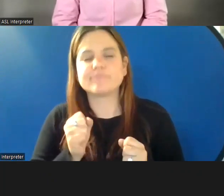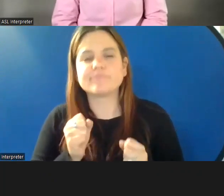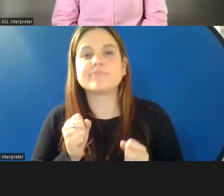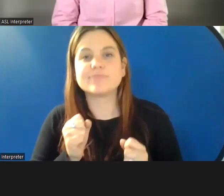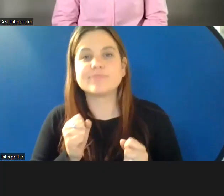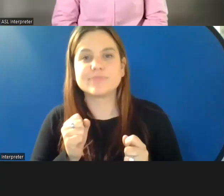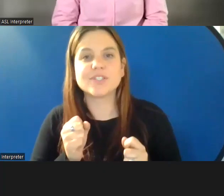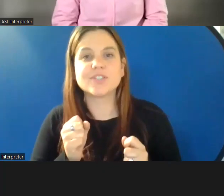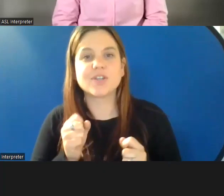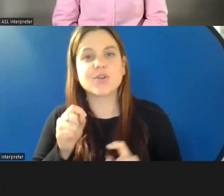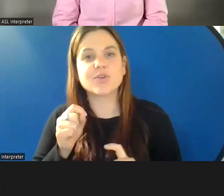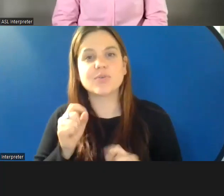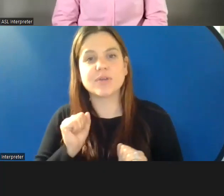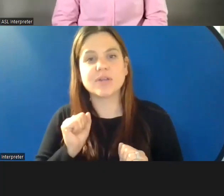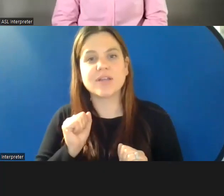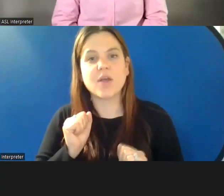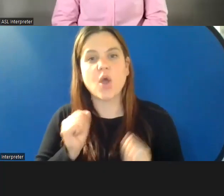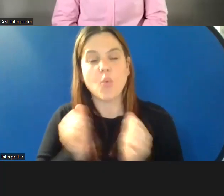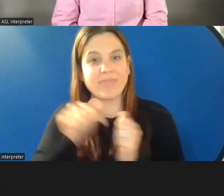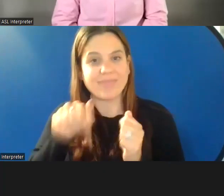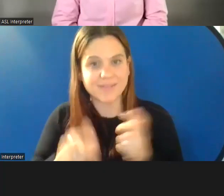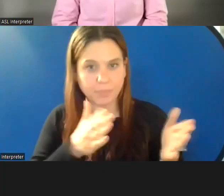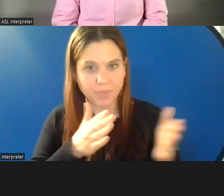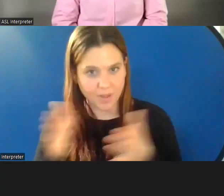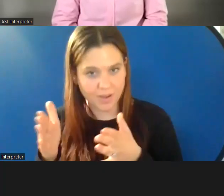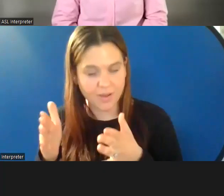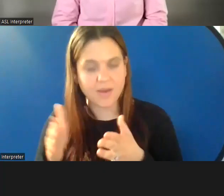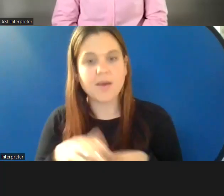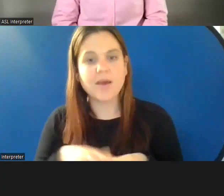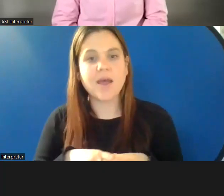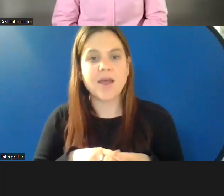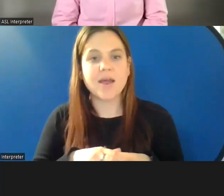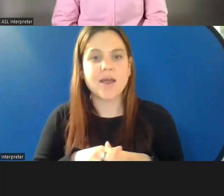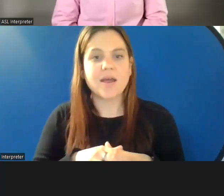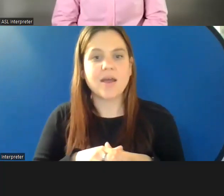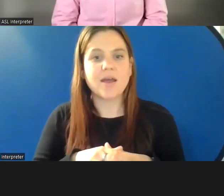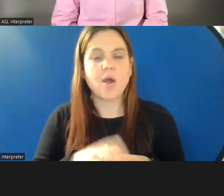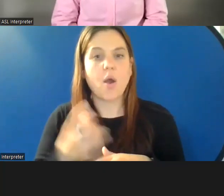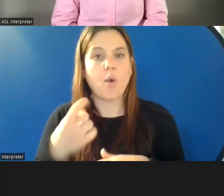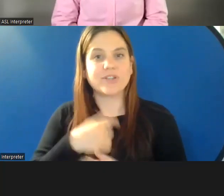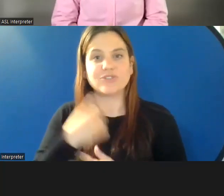with this Ishkode plan. You know, we just completed it